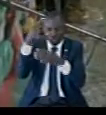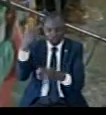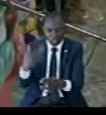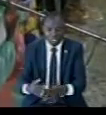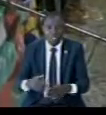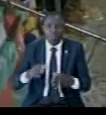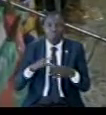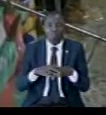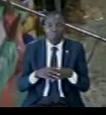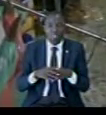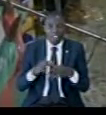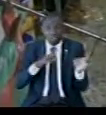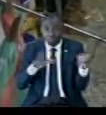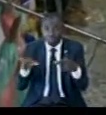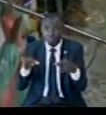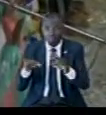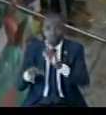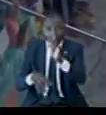Are you ready?